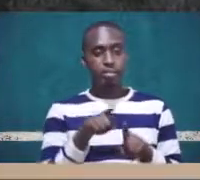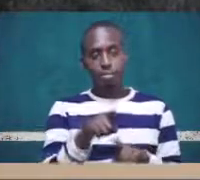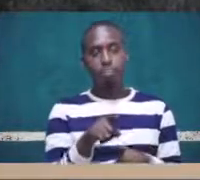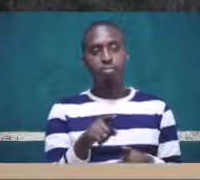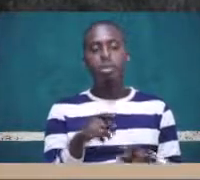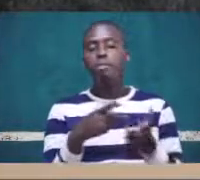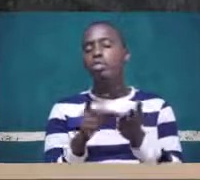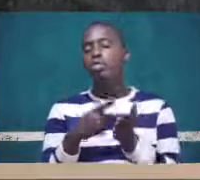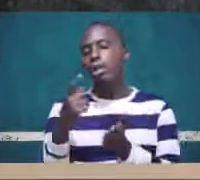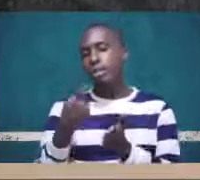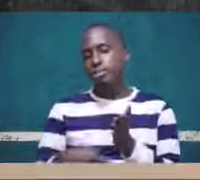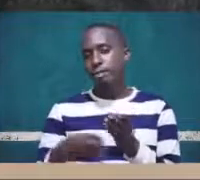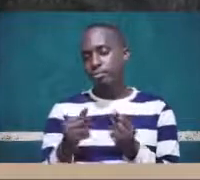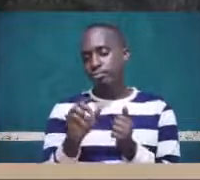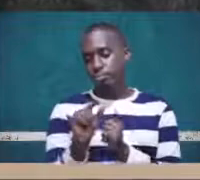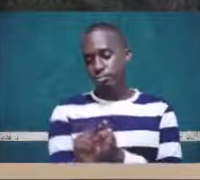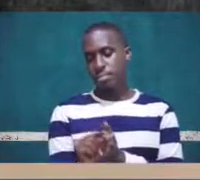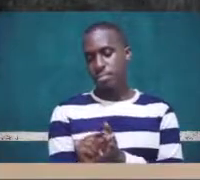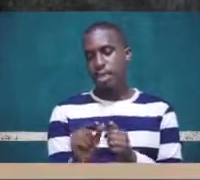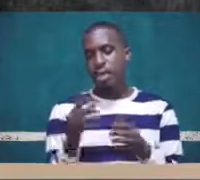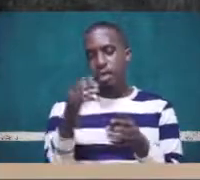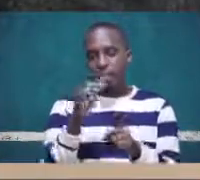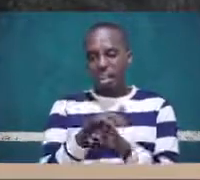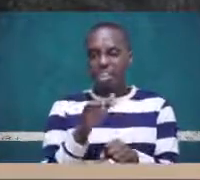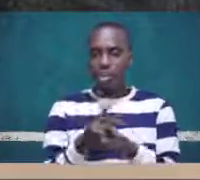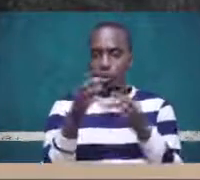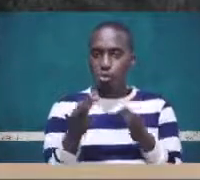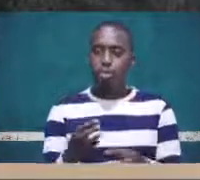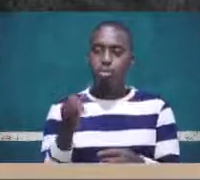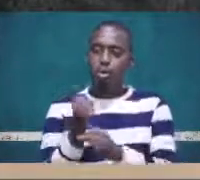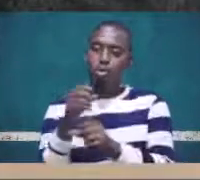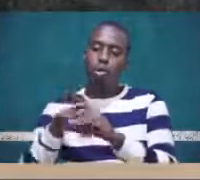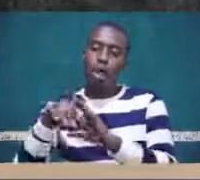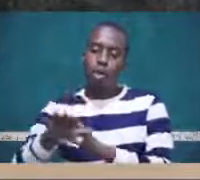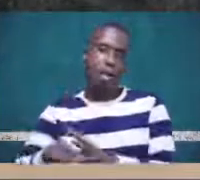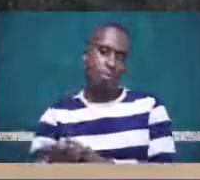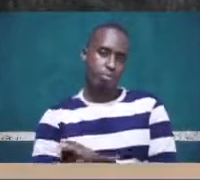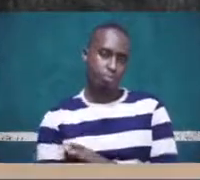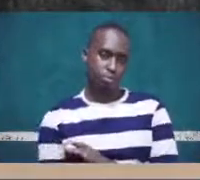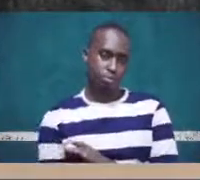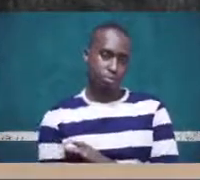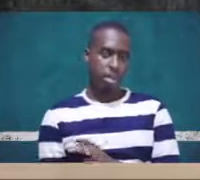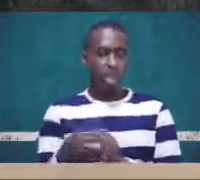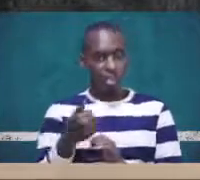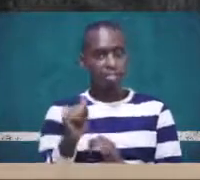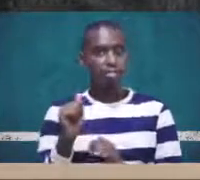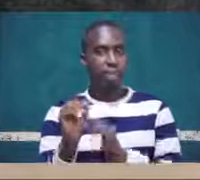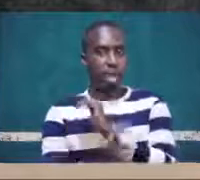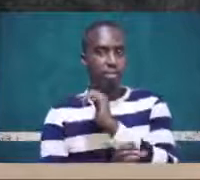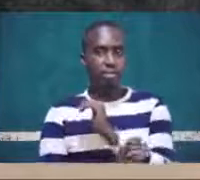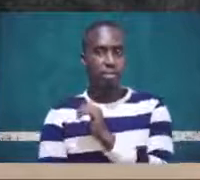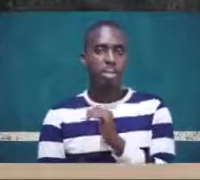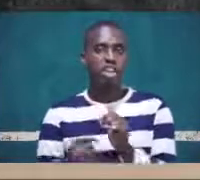They pay less taxes on commodities, especially commodities produced within the region. And each member country will charge its